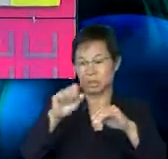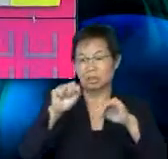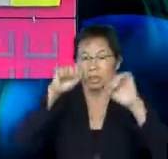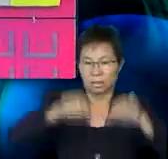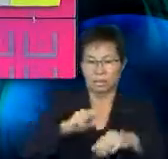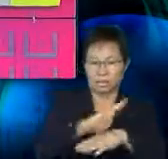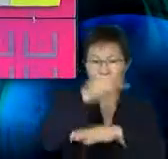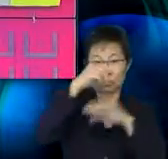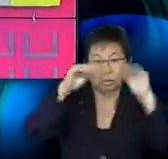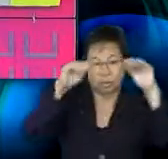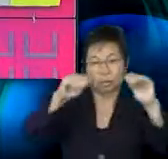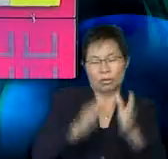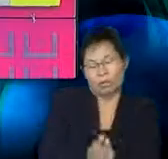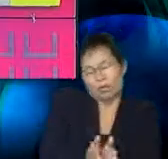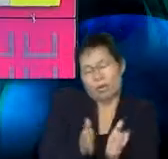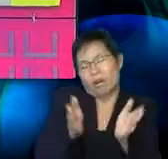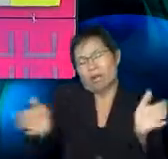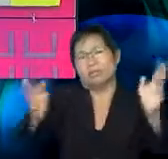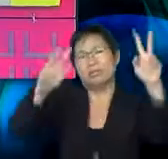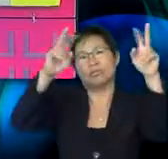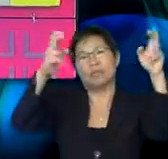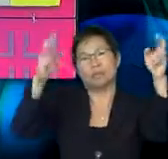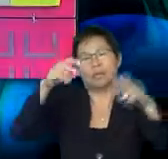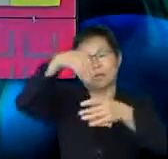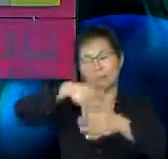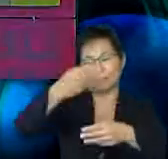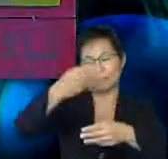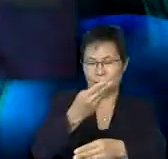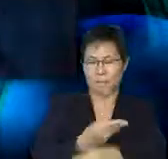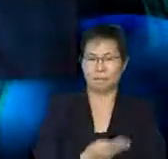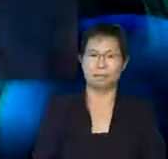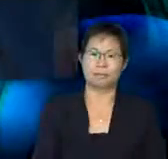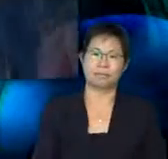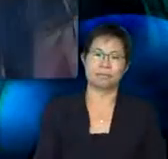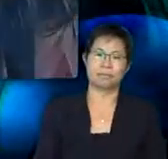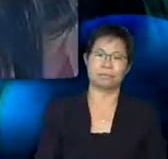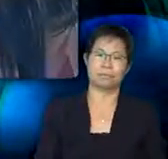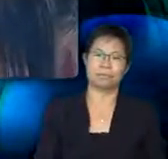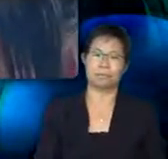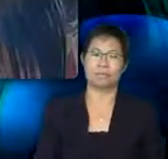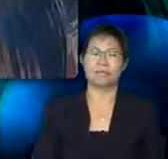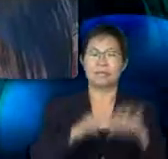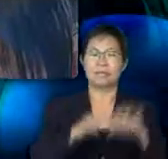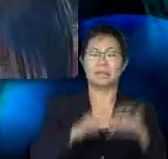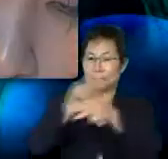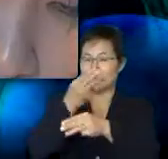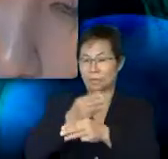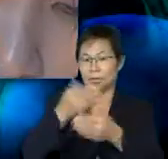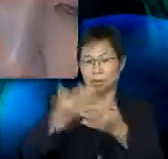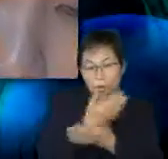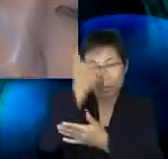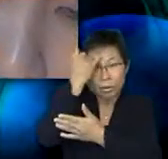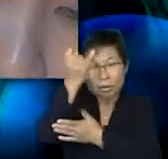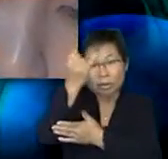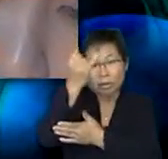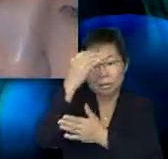for teaching a wide range of topics in mathematics. The EMaths innovation is also